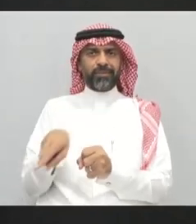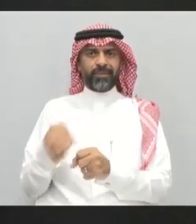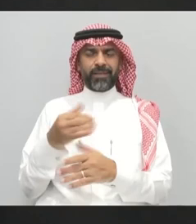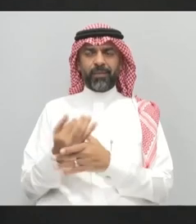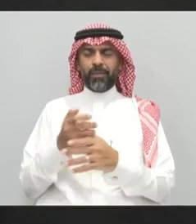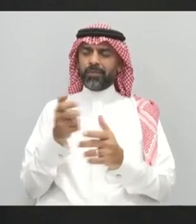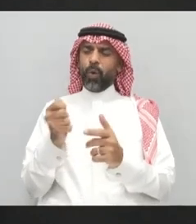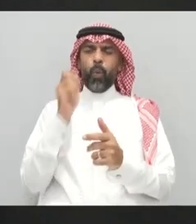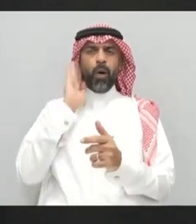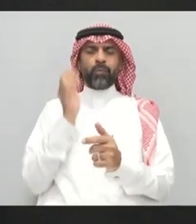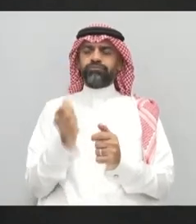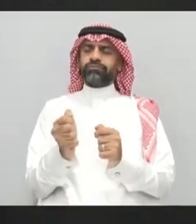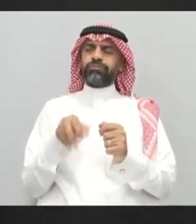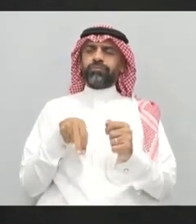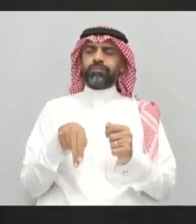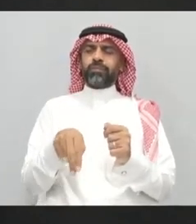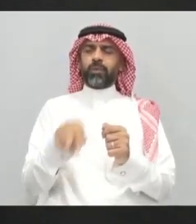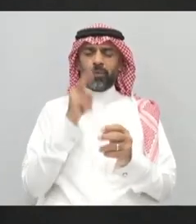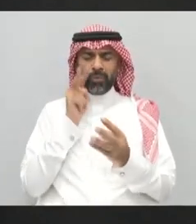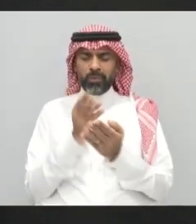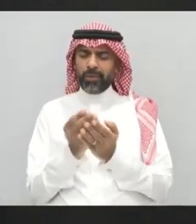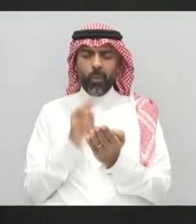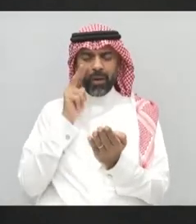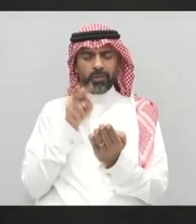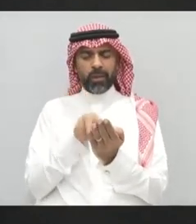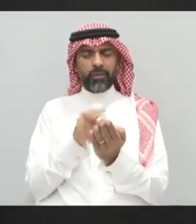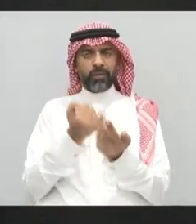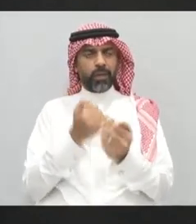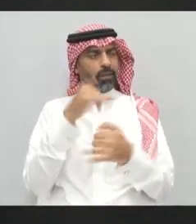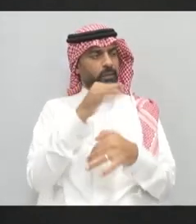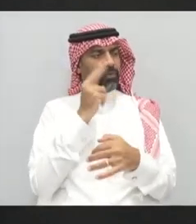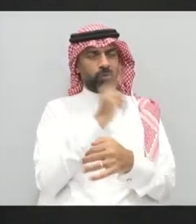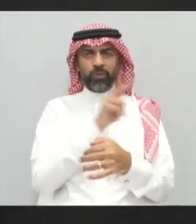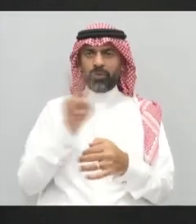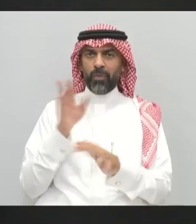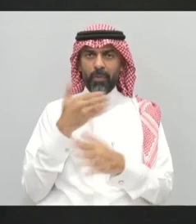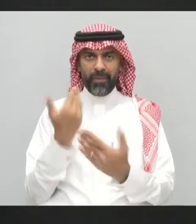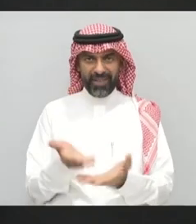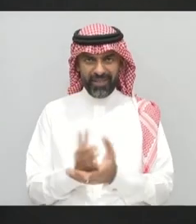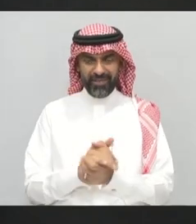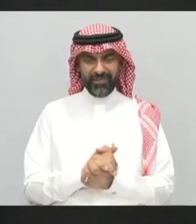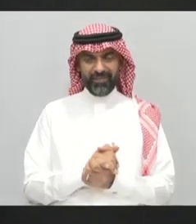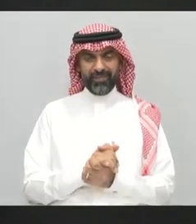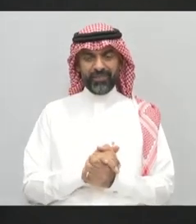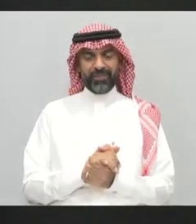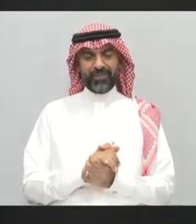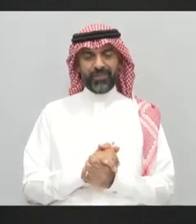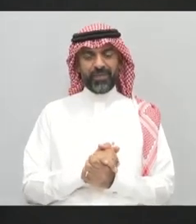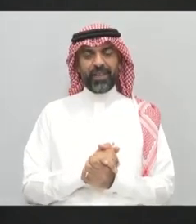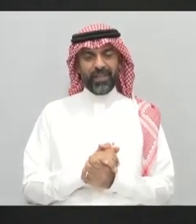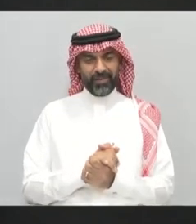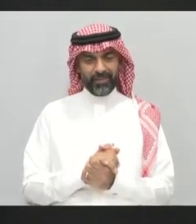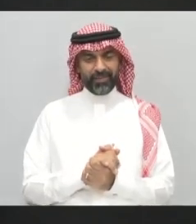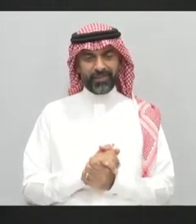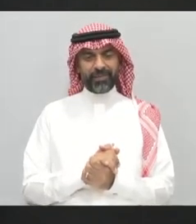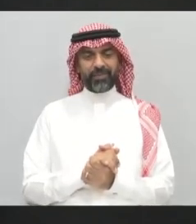the road because it is, yes, green for the cars and drivers to go, right? So